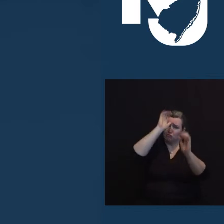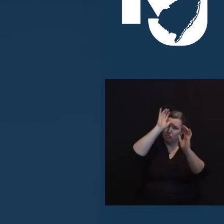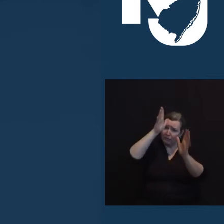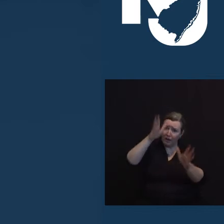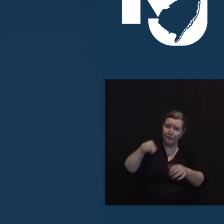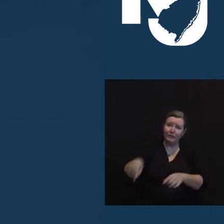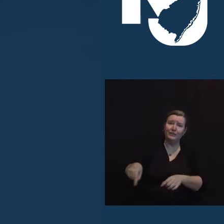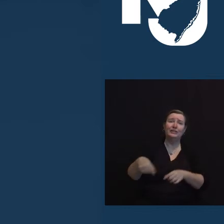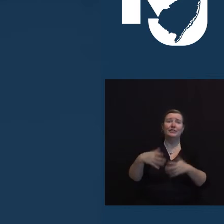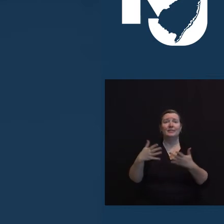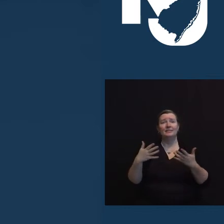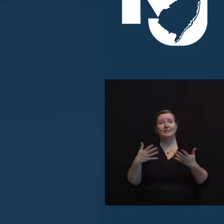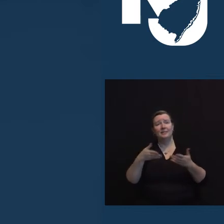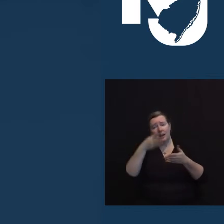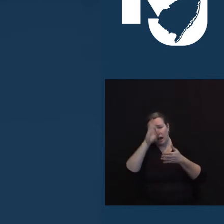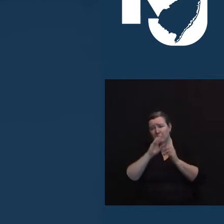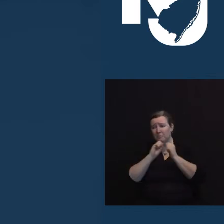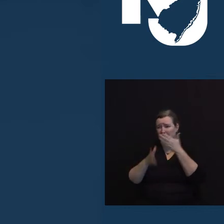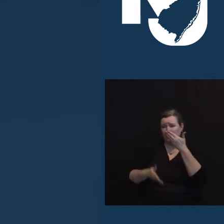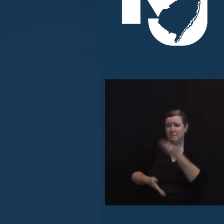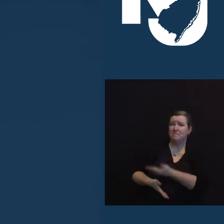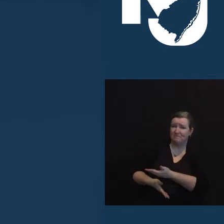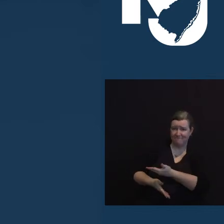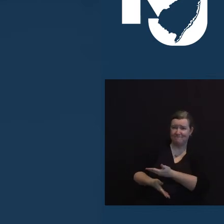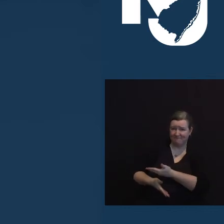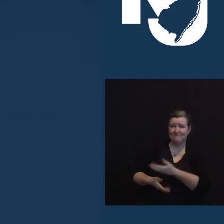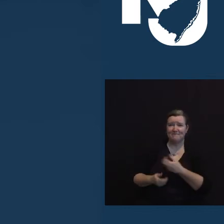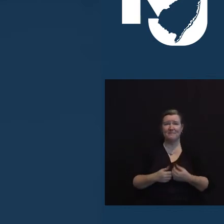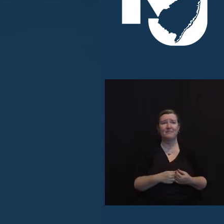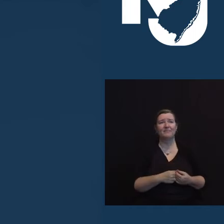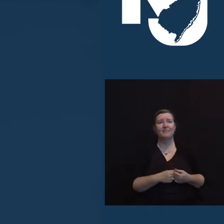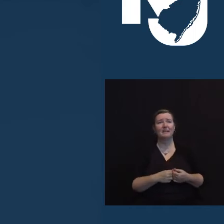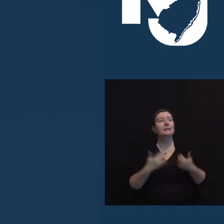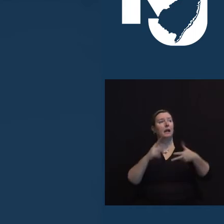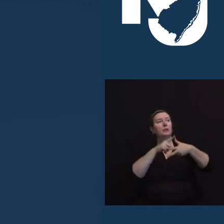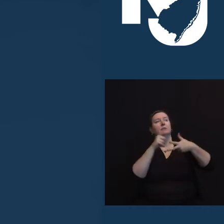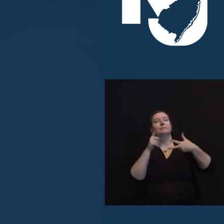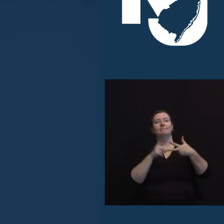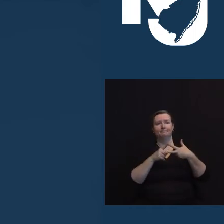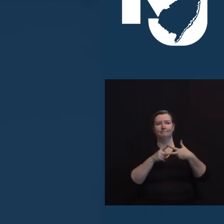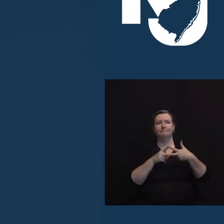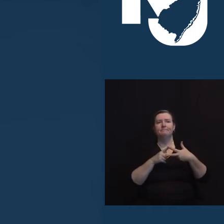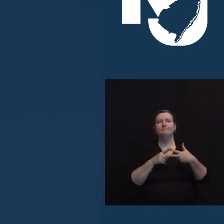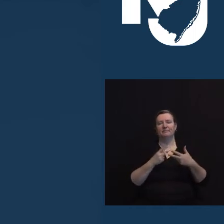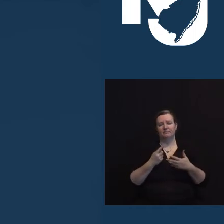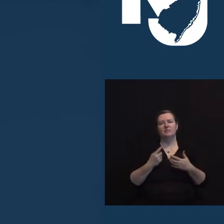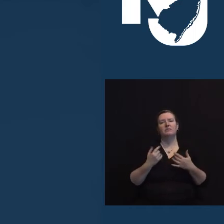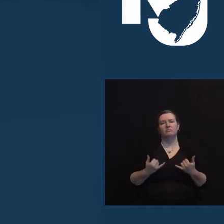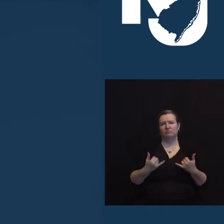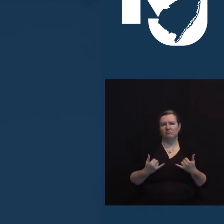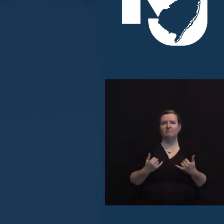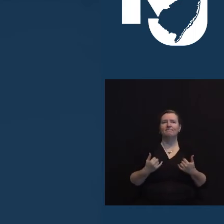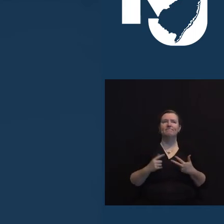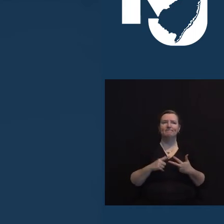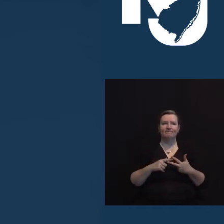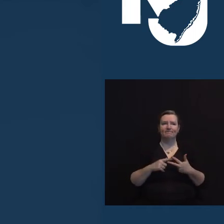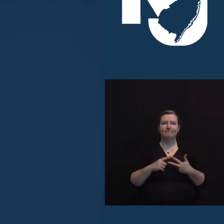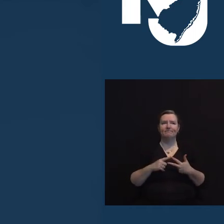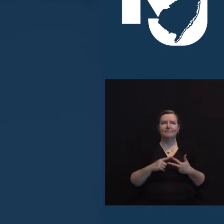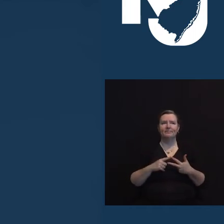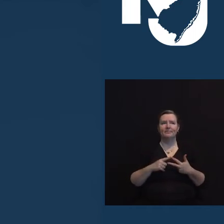his extraordinary family. 1 week ago today, and you may have read about it, Hewlett Township lost one